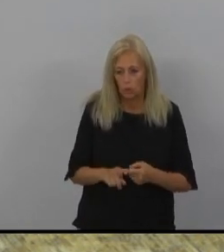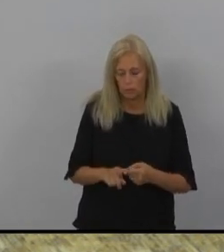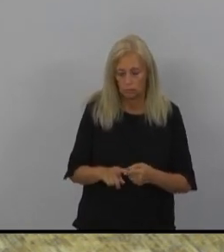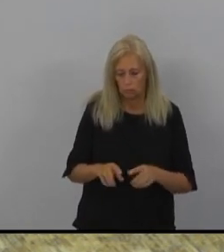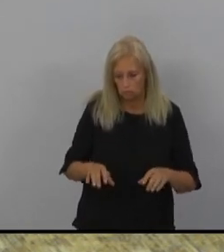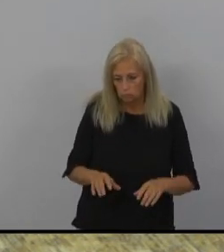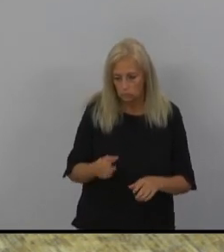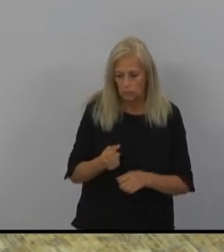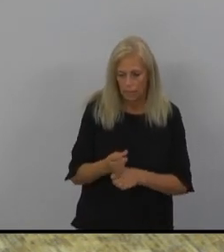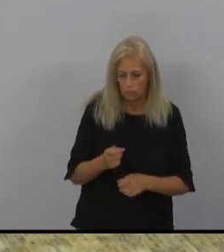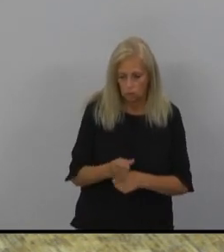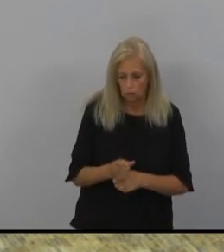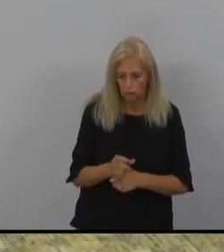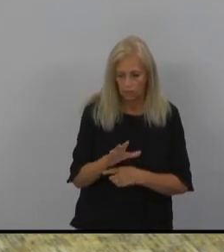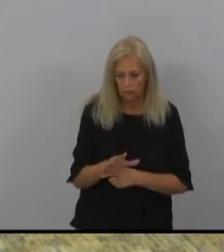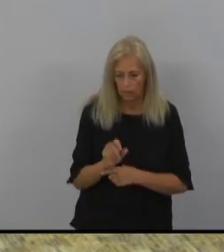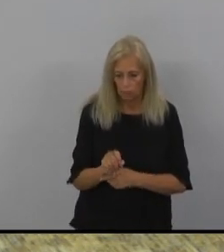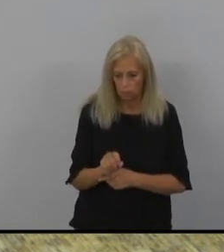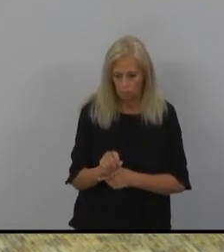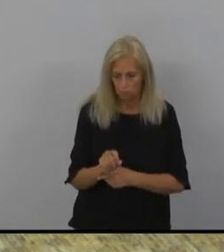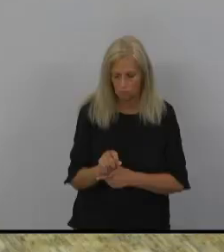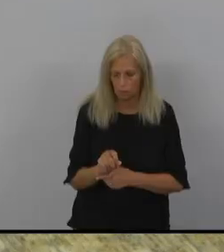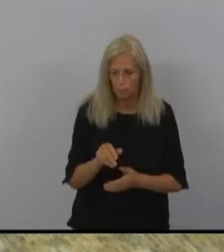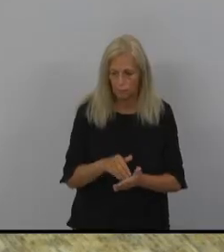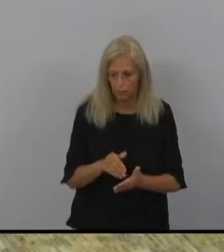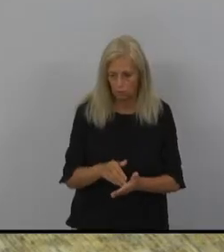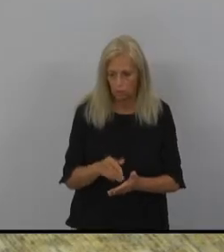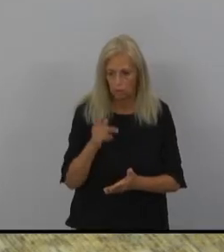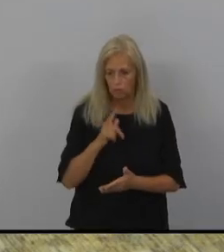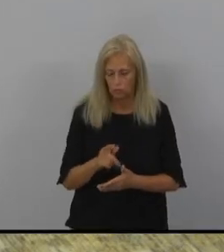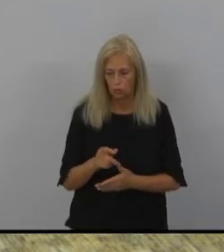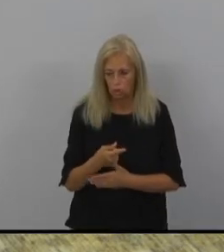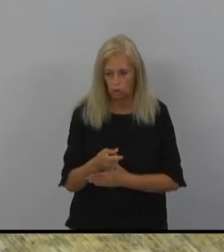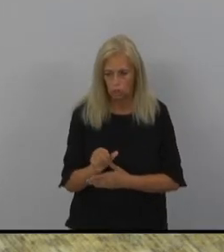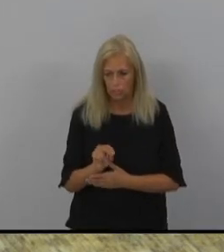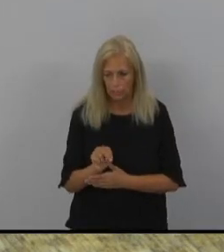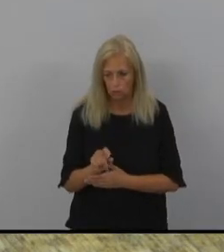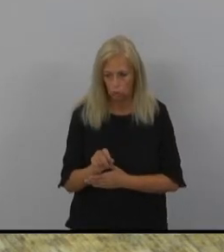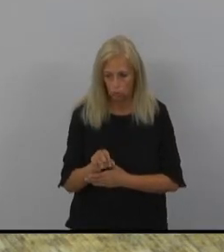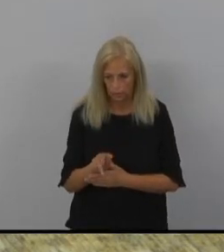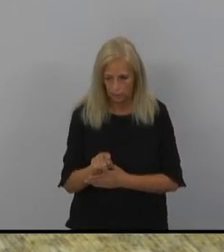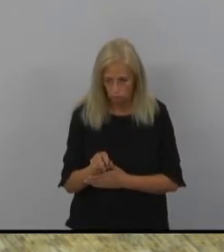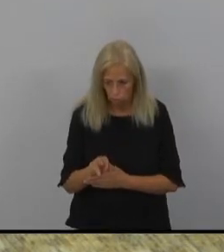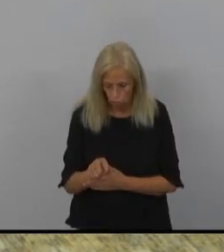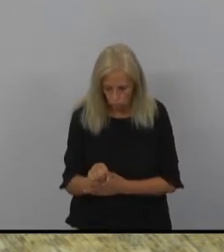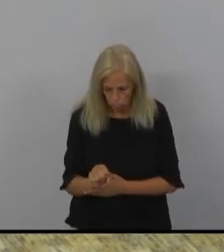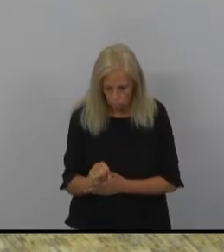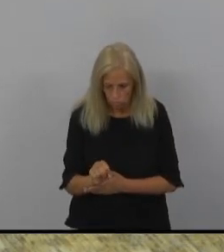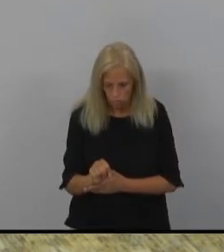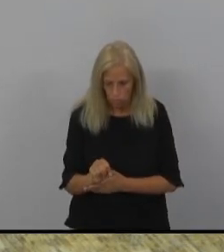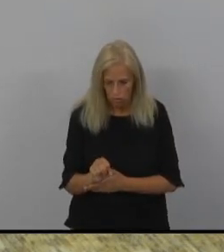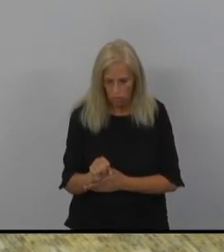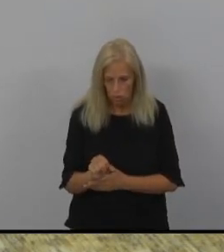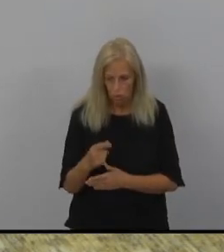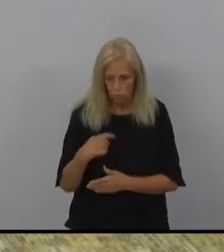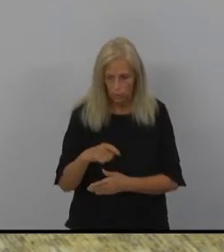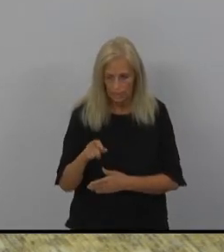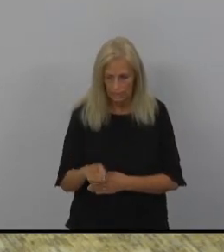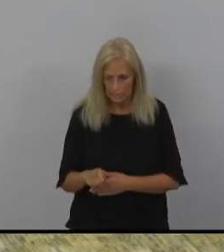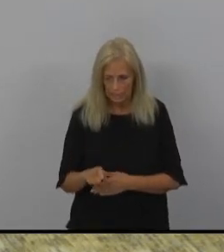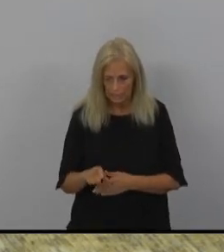the next year, and then 0.5 million in emergency generators. We have to spend